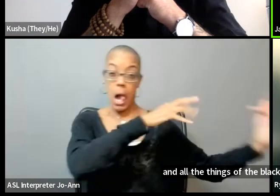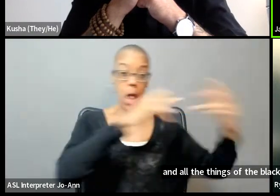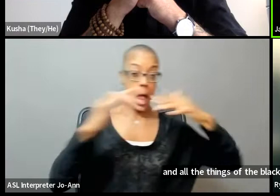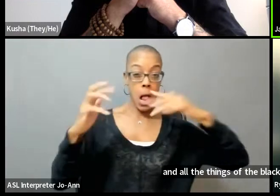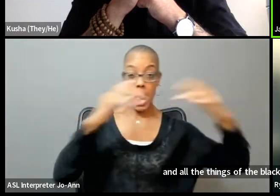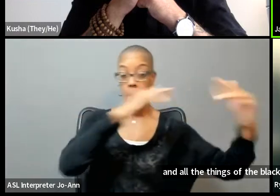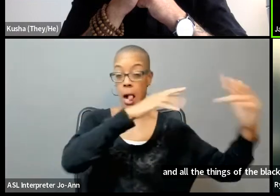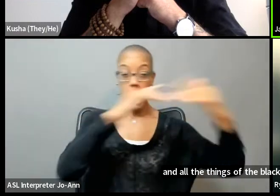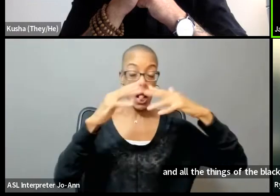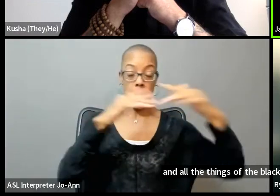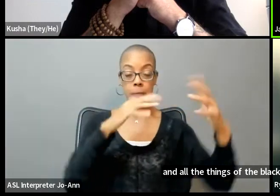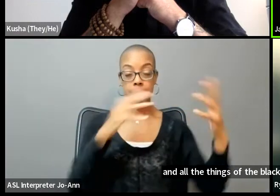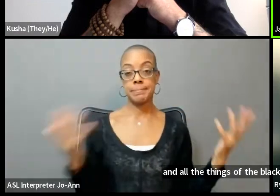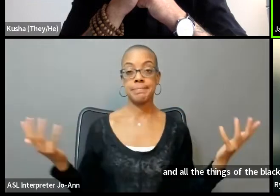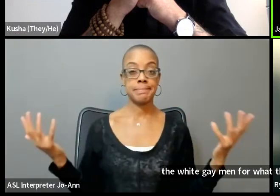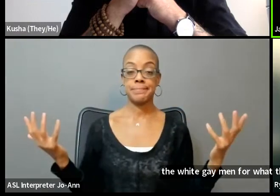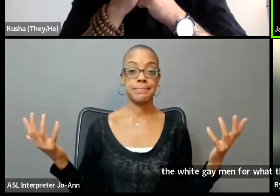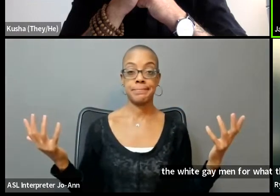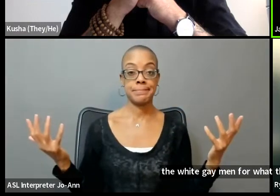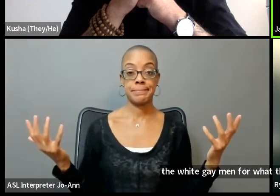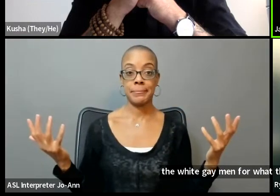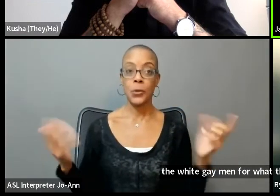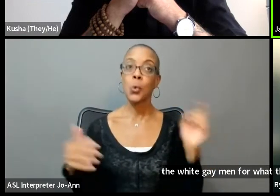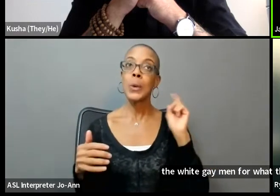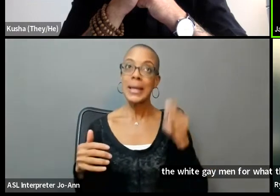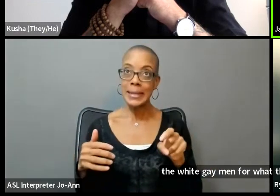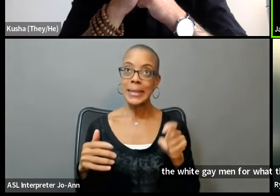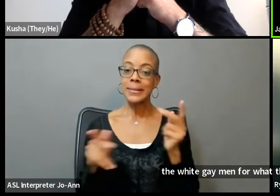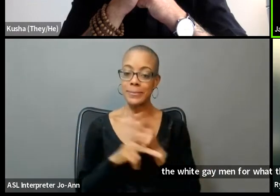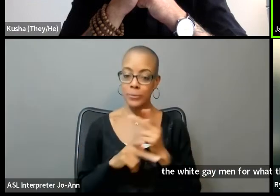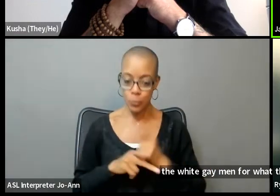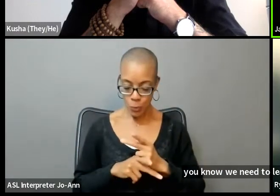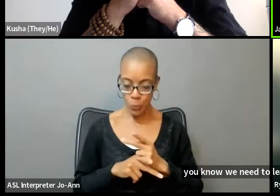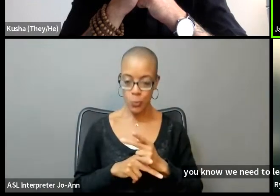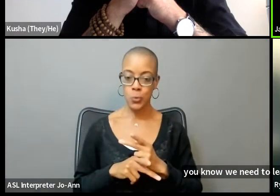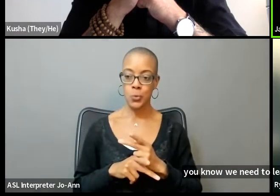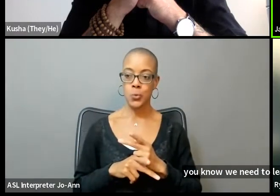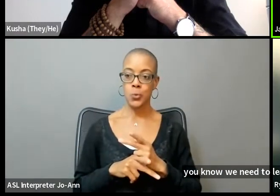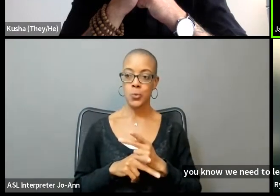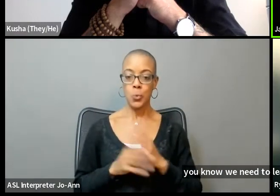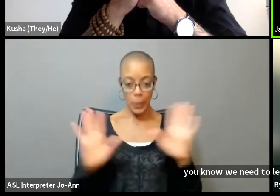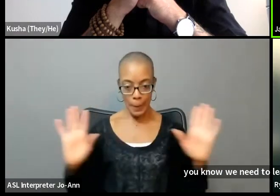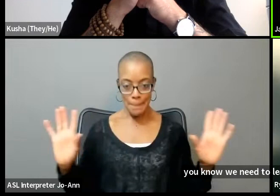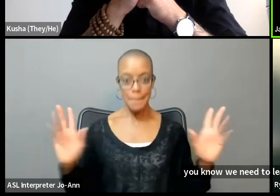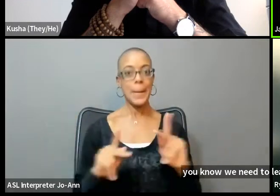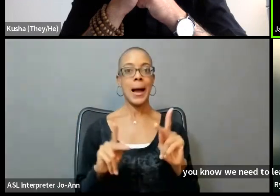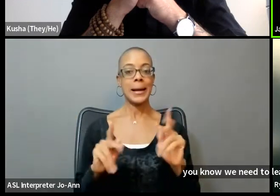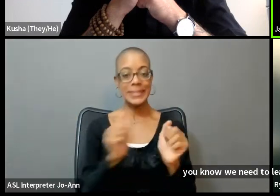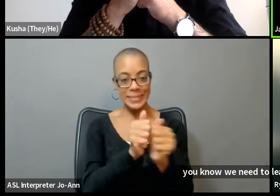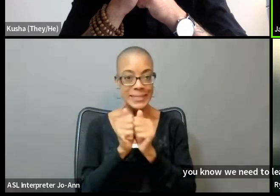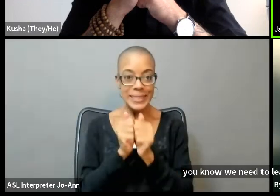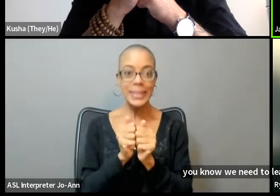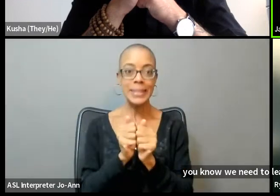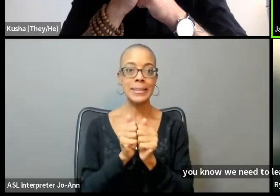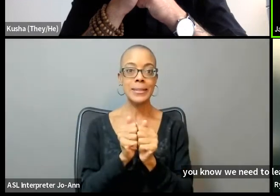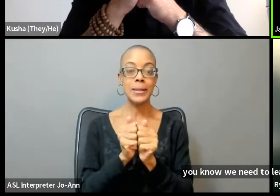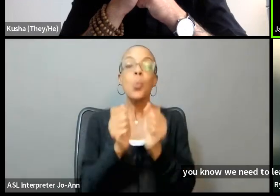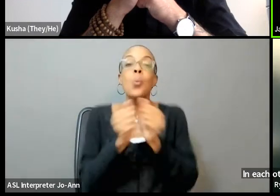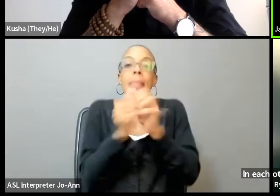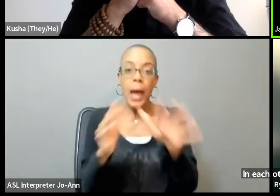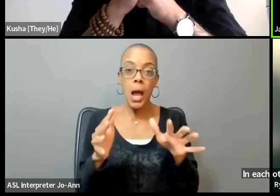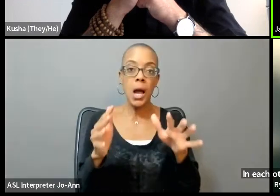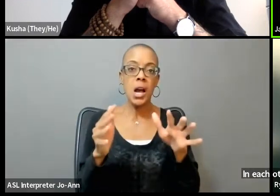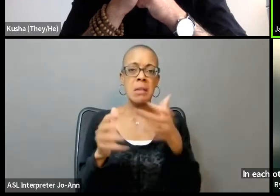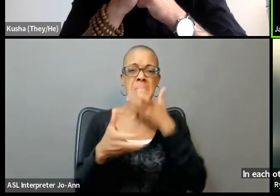So, we need to learn how to get back in each other's faces, but without yelling or any of